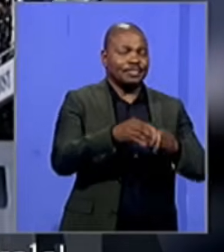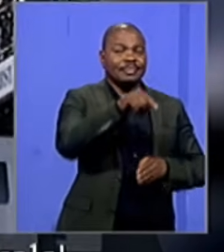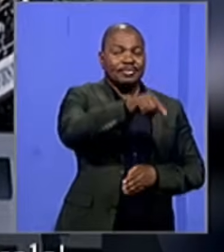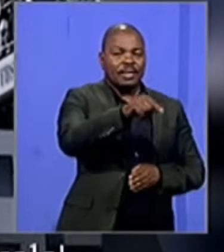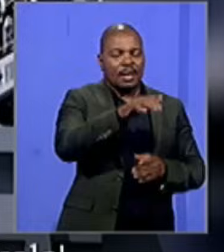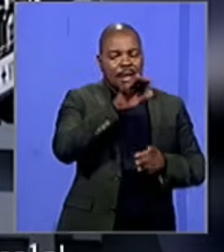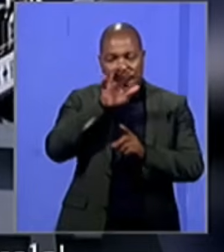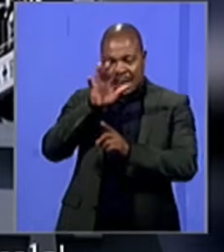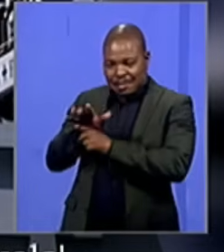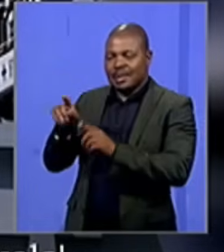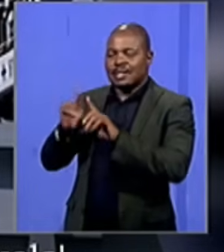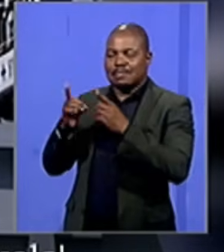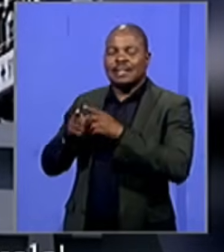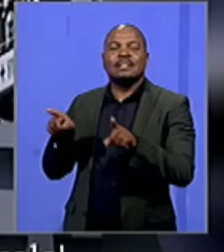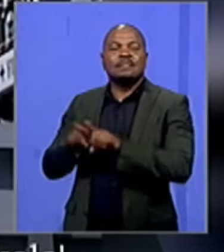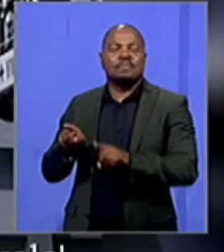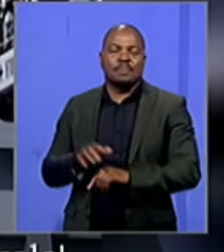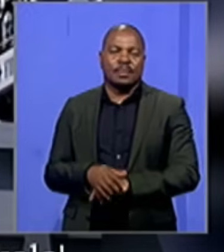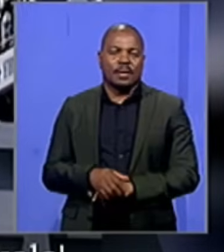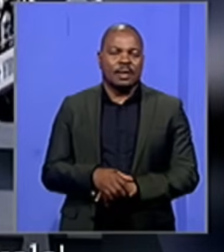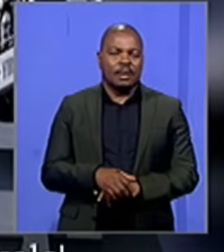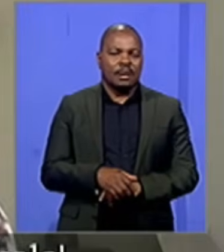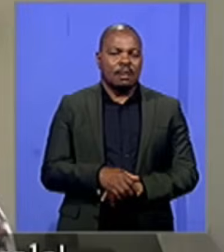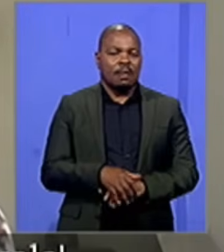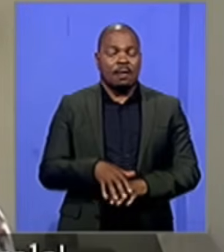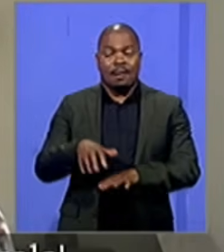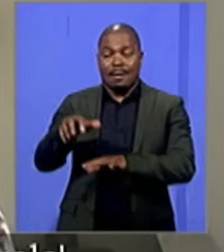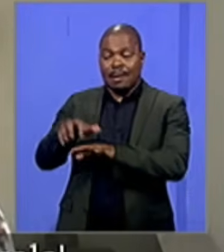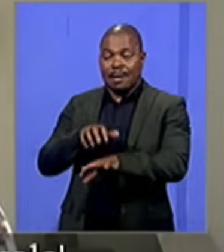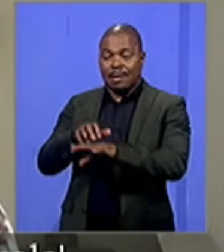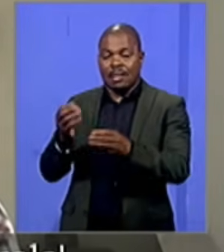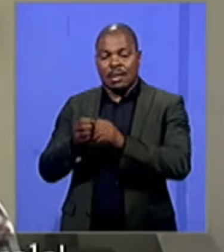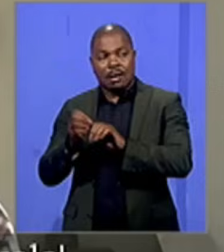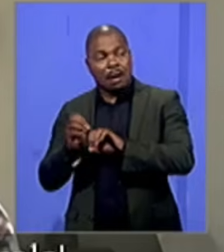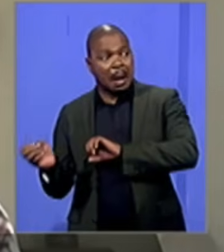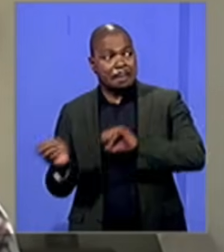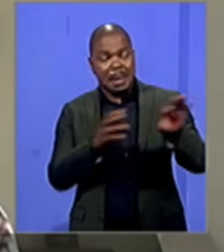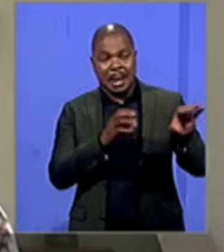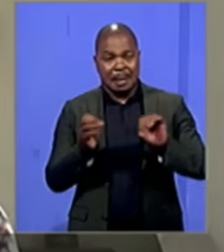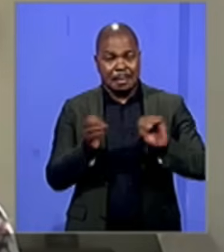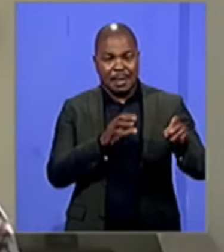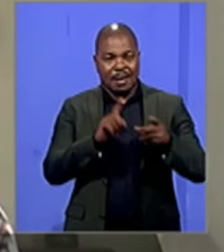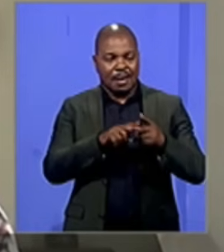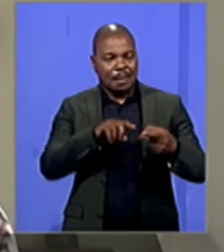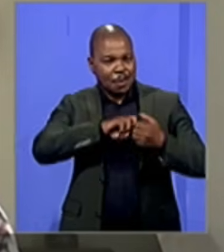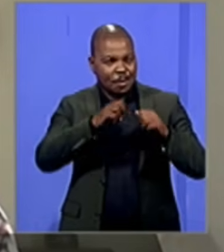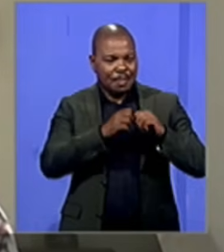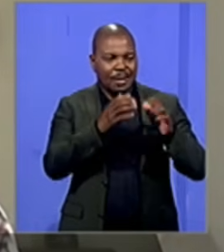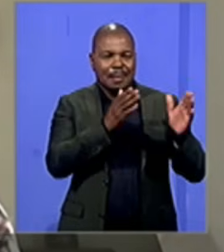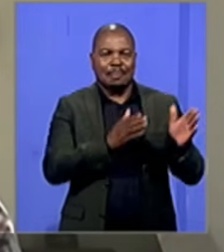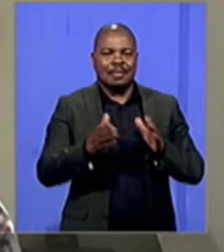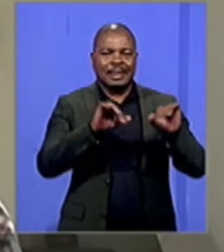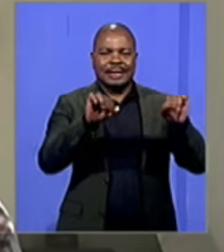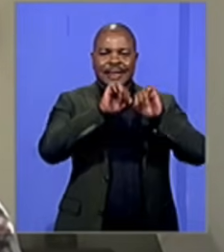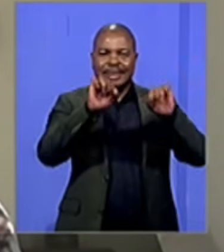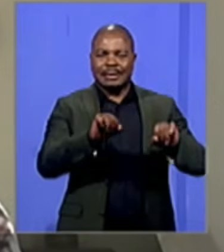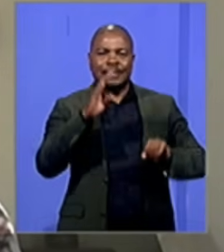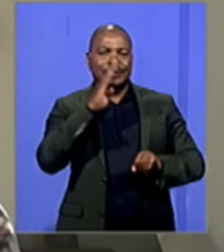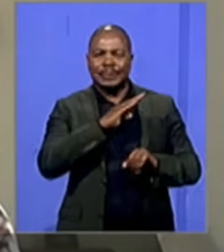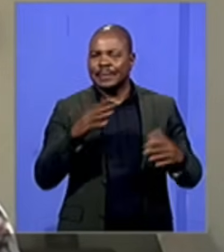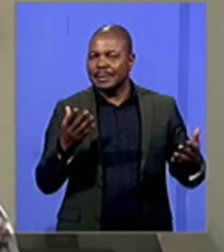lefapha le gampe. A decline in horticultural exports due to logistical problems that we have,